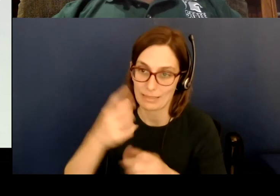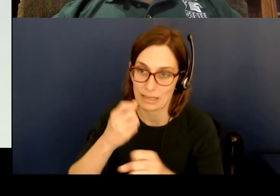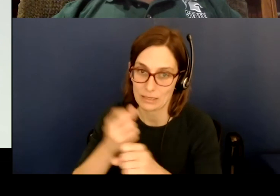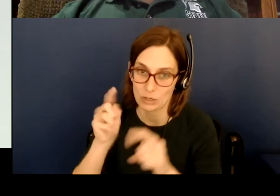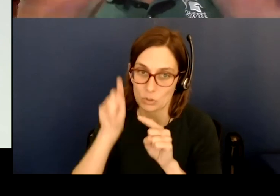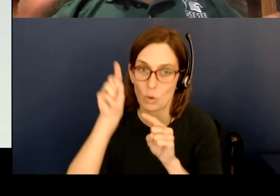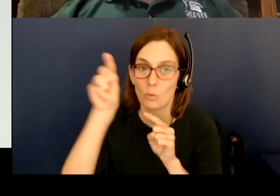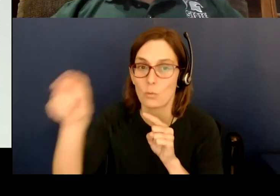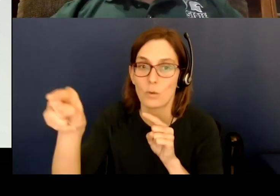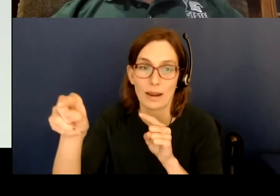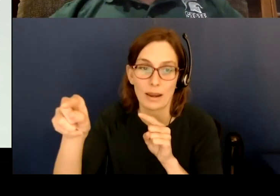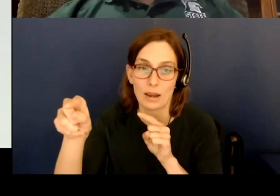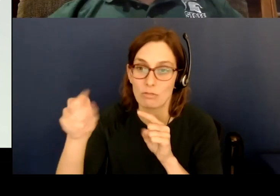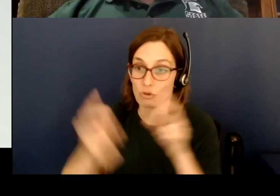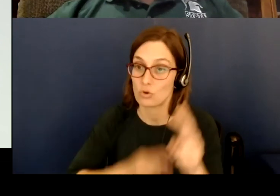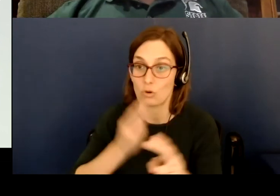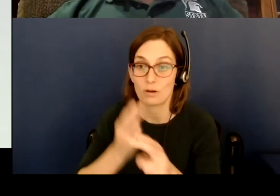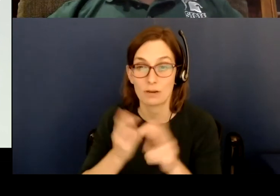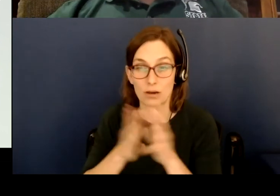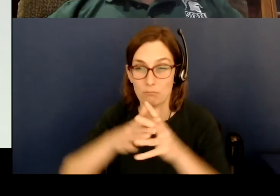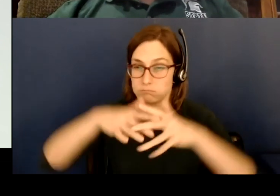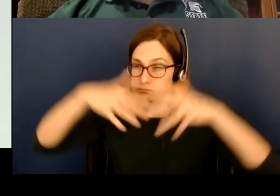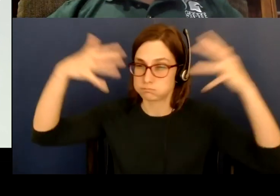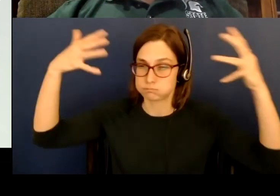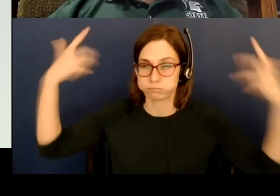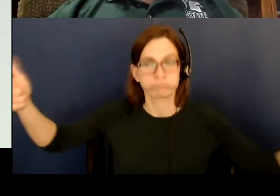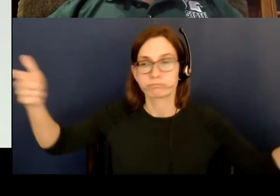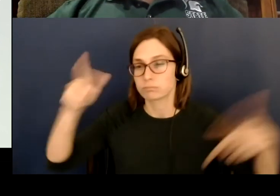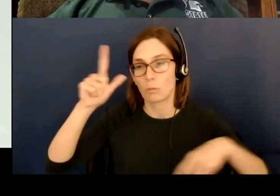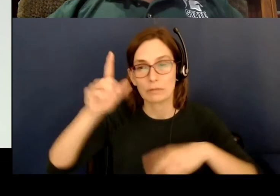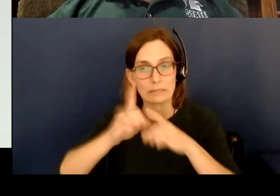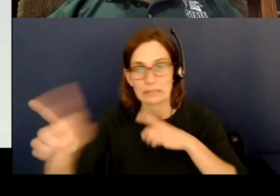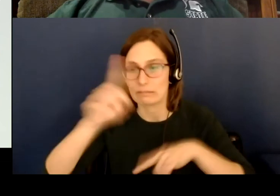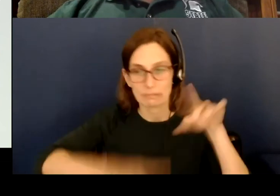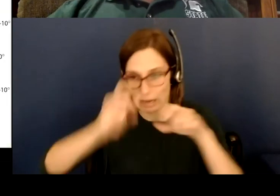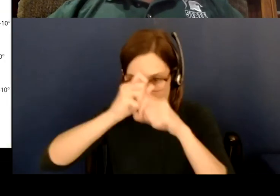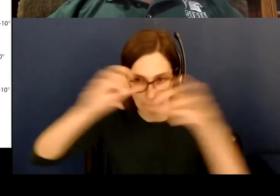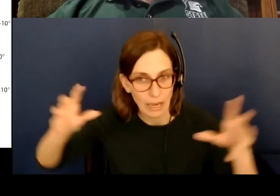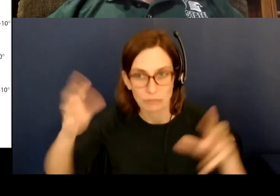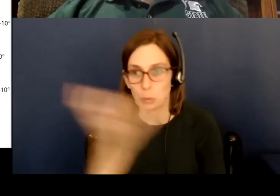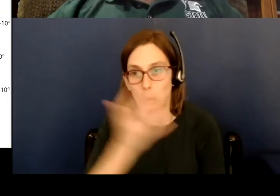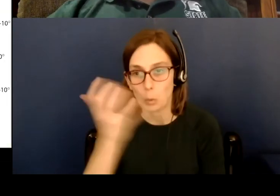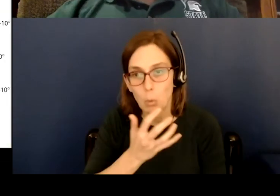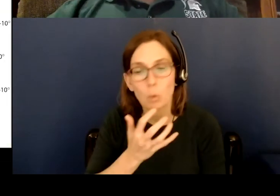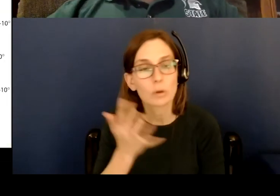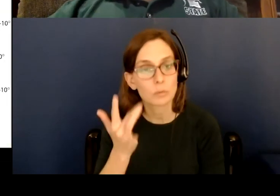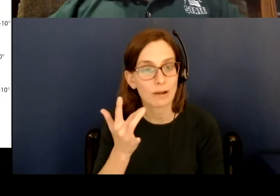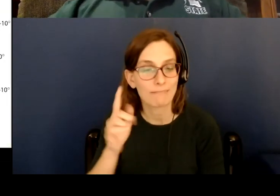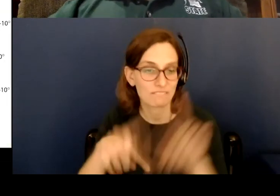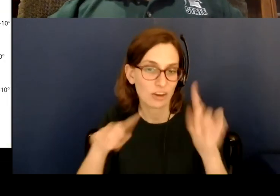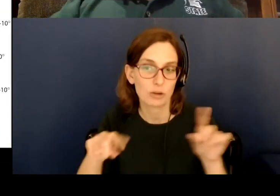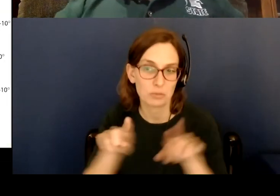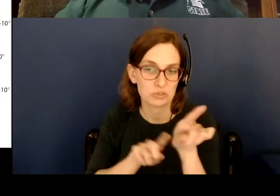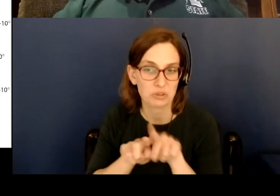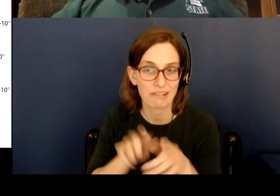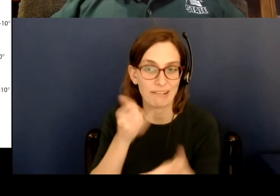universe wide open, distances we can't even imagine. And all because of the variable stars.